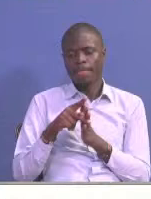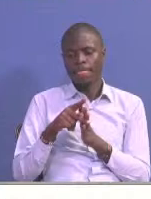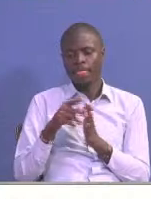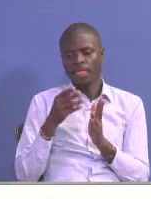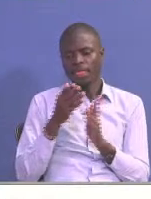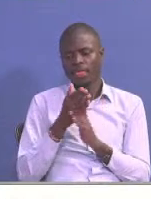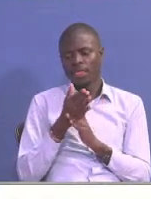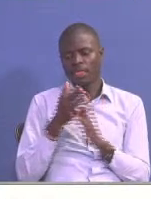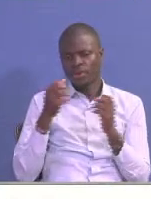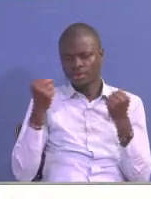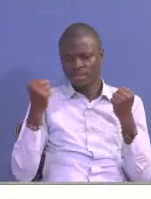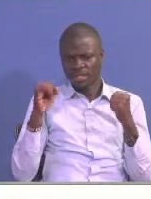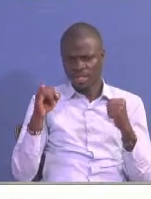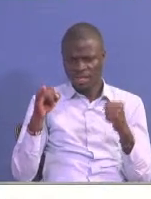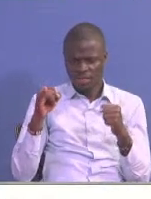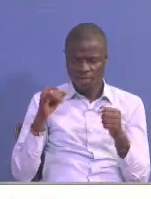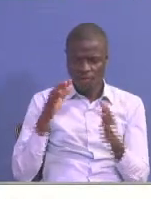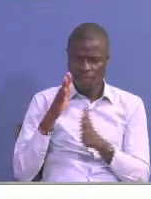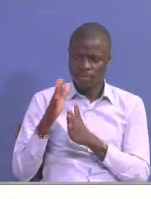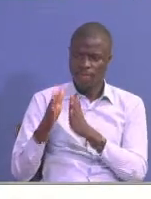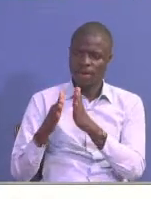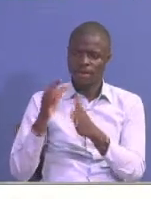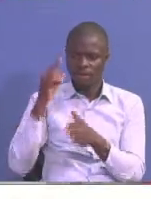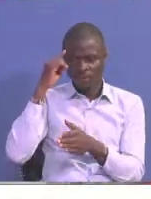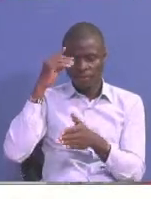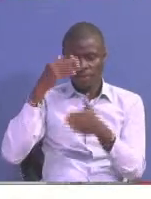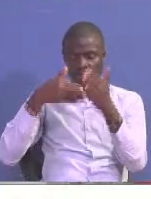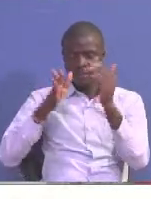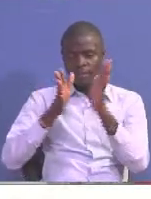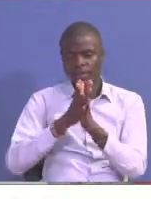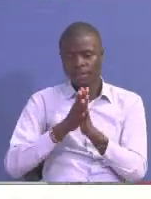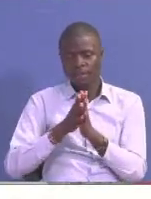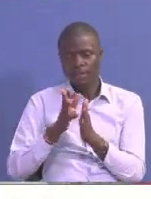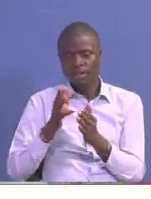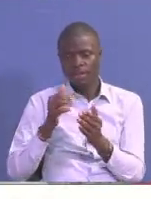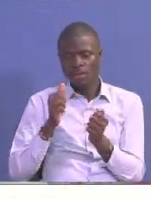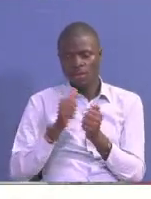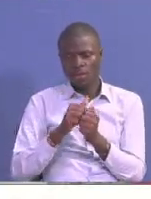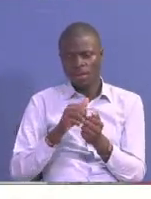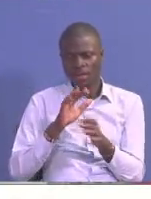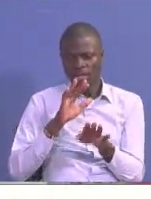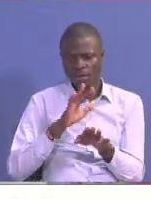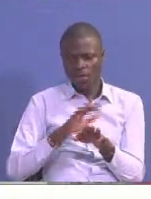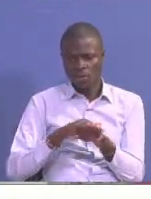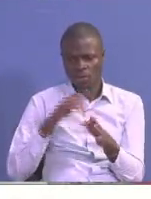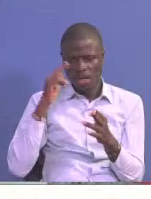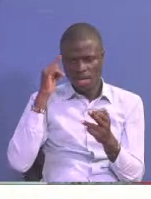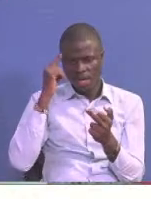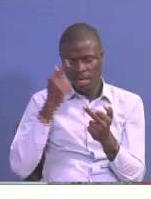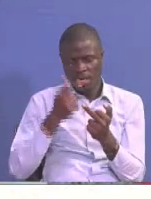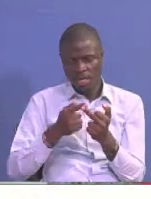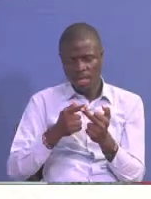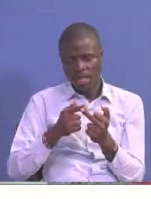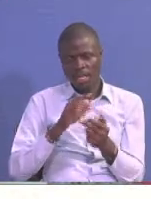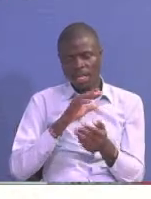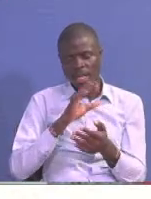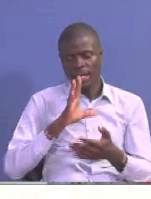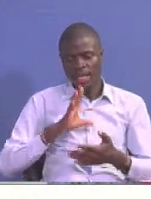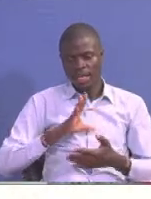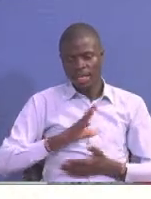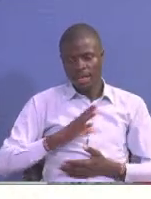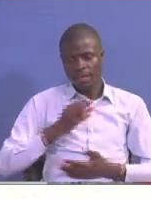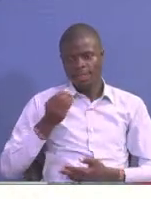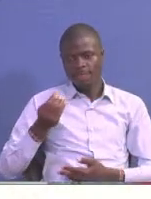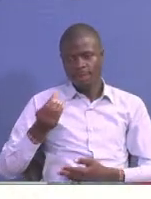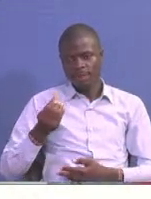Through strengthening of strategic plans for universities with clear targets and adequate